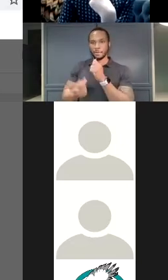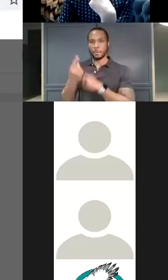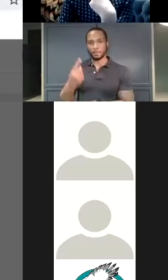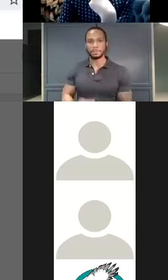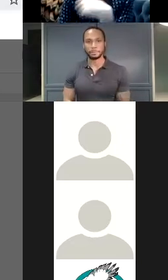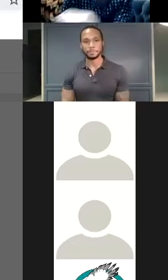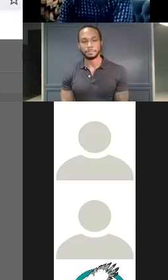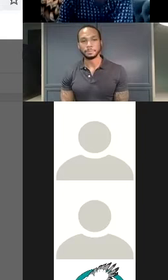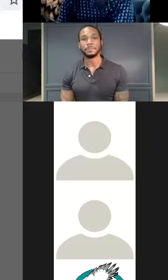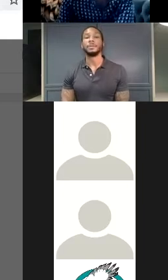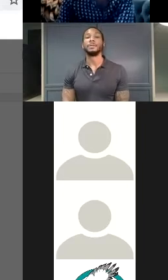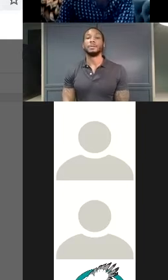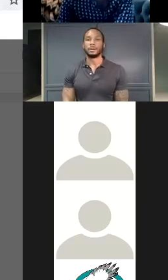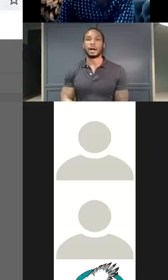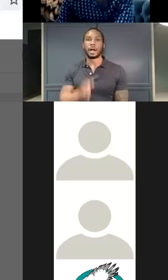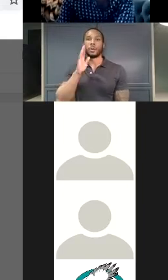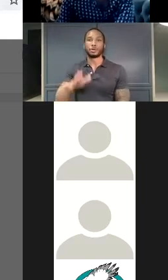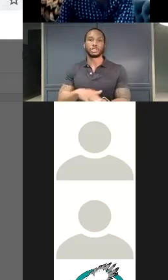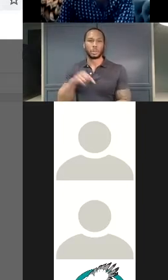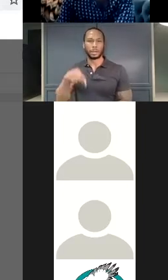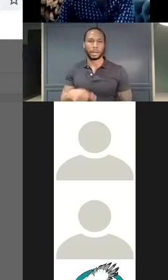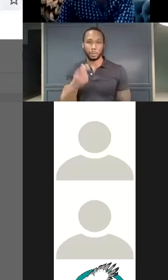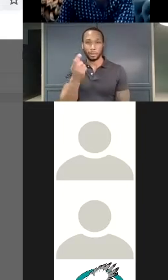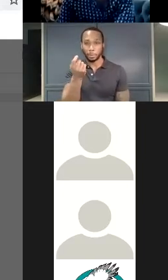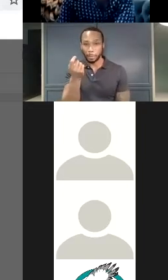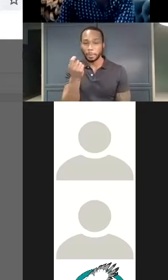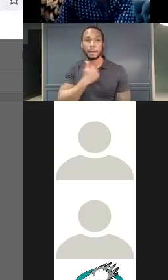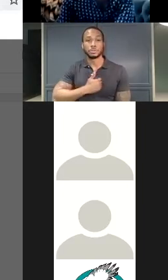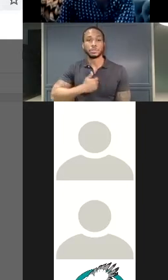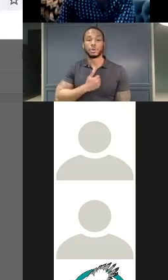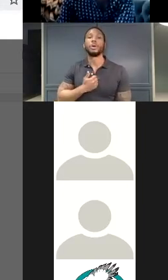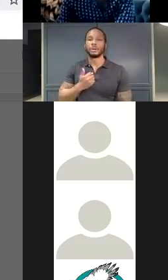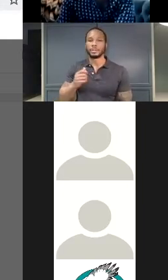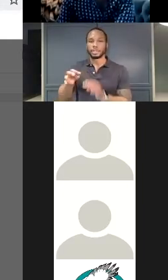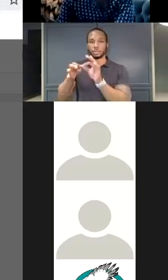Will slow down a little bit. I apologize to the interpreters.